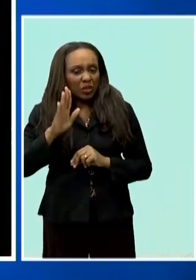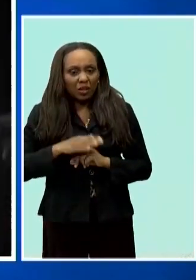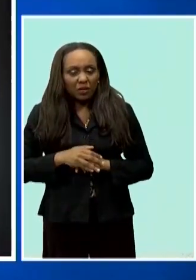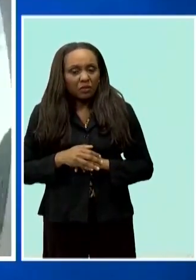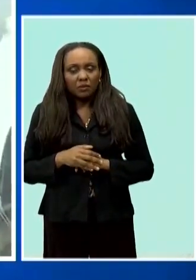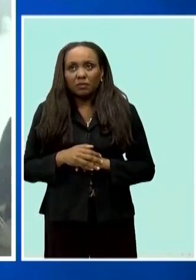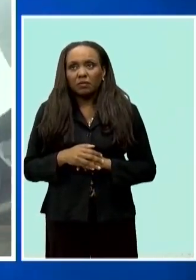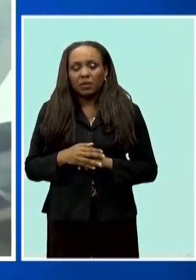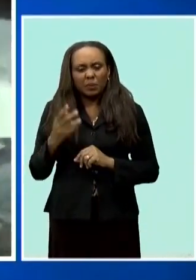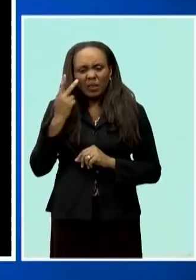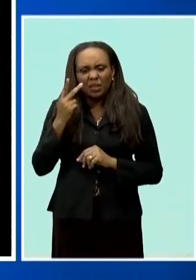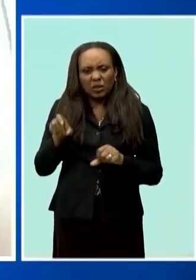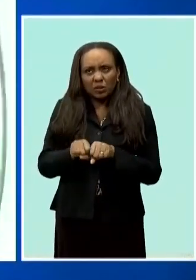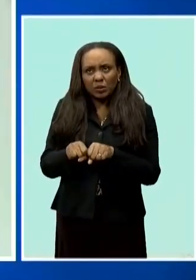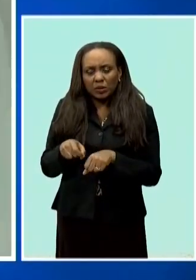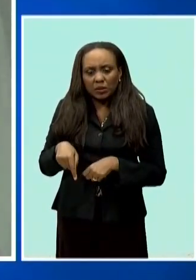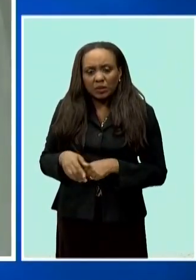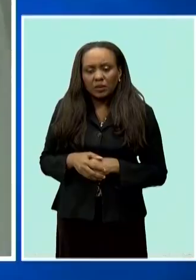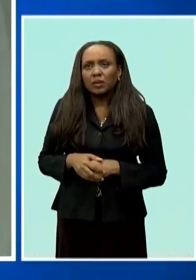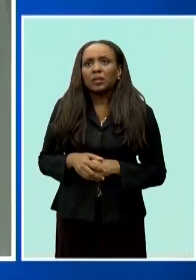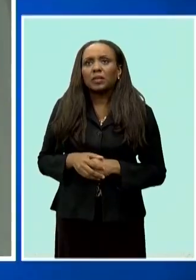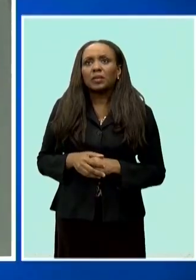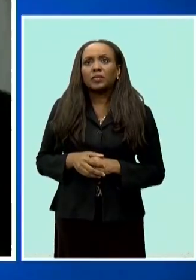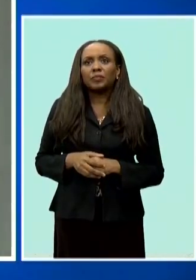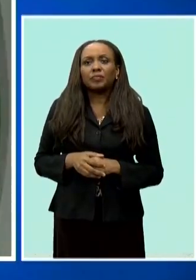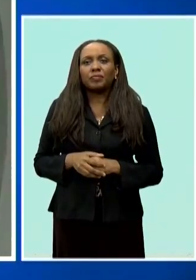the moment police arrested Collins. Take a look.